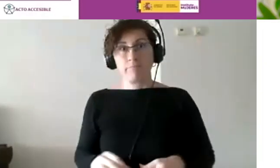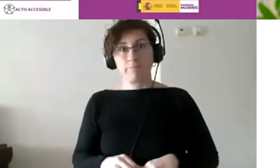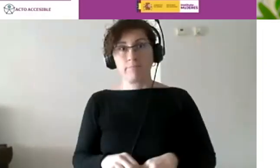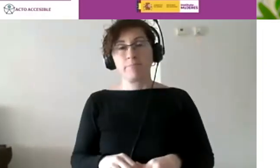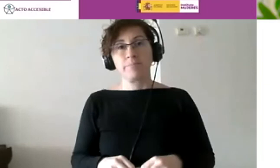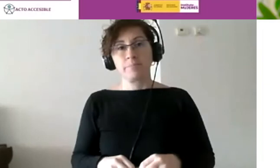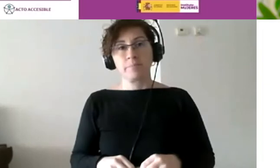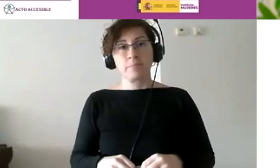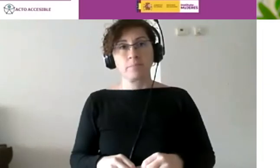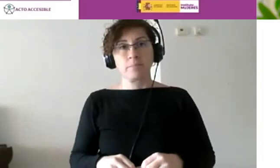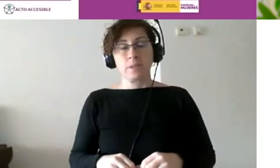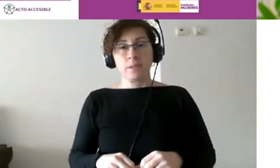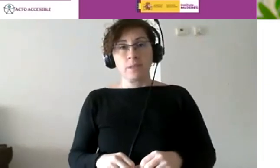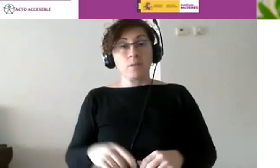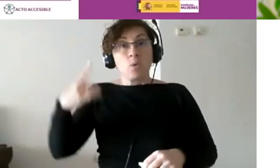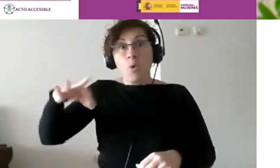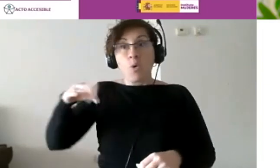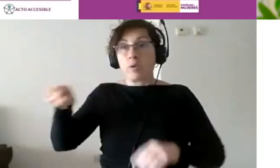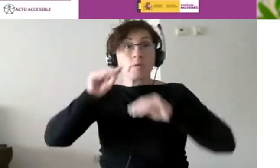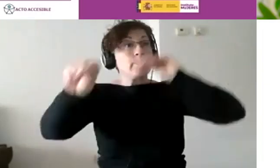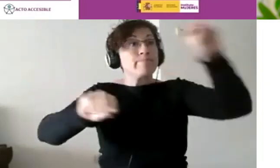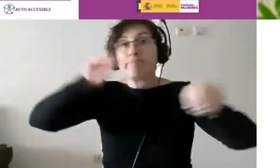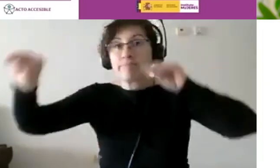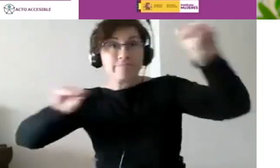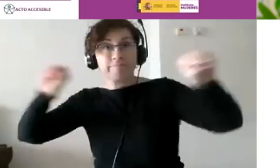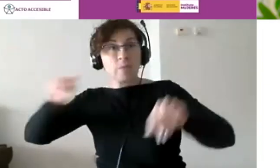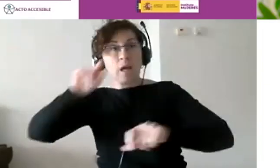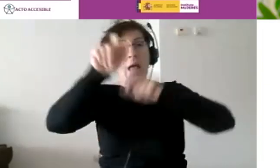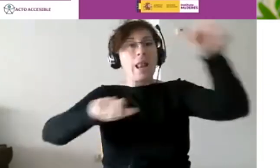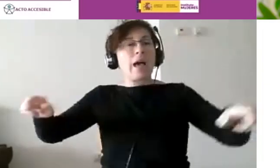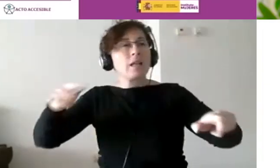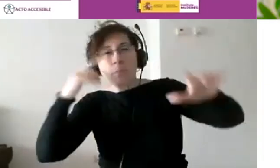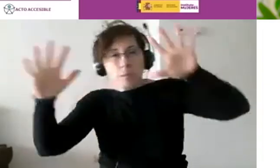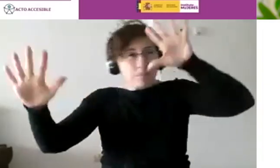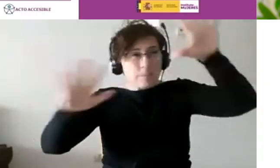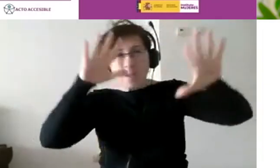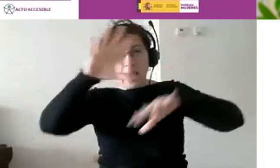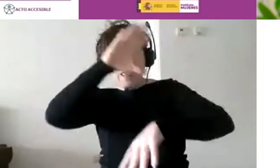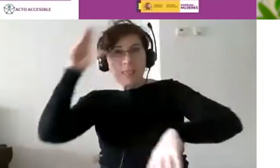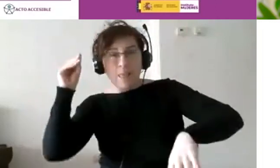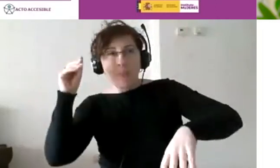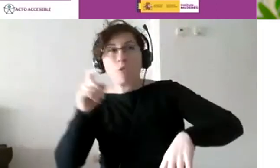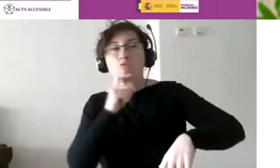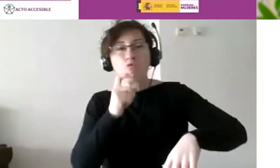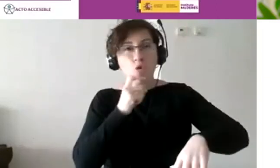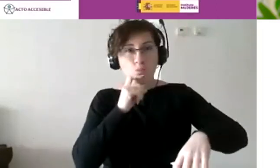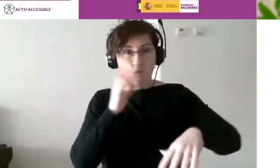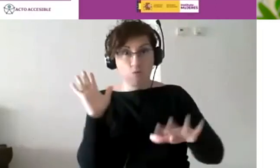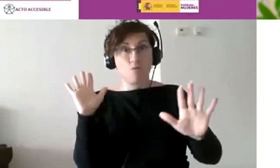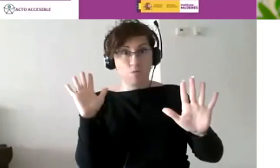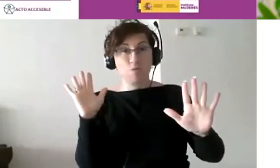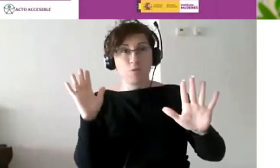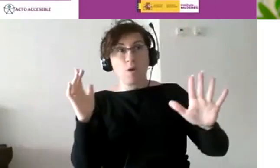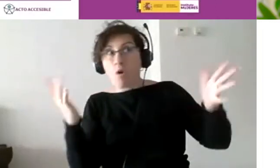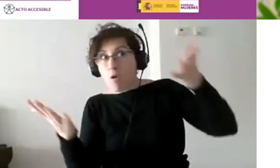to understand what they are saying and try to understand how to react to different situations. One of the